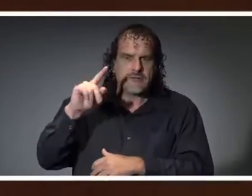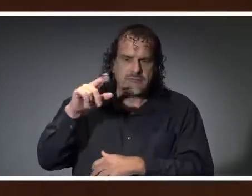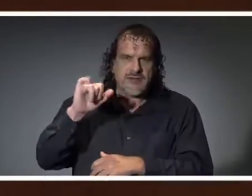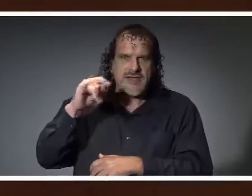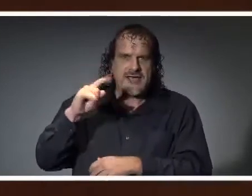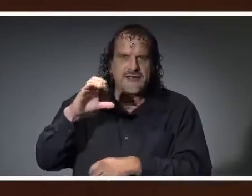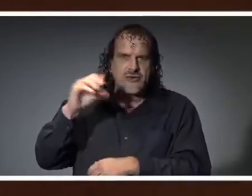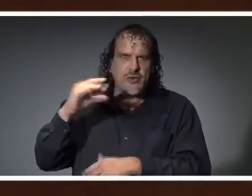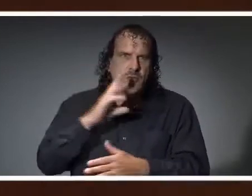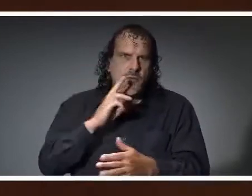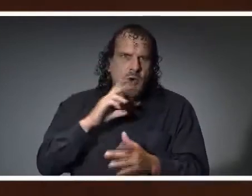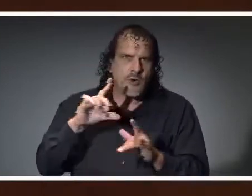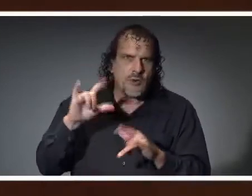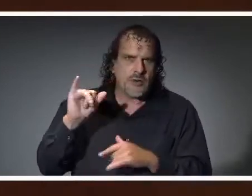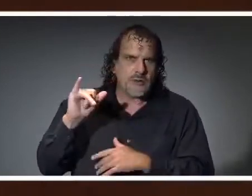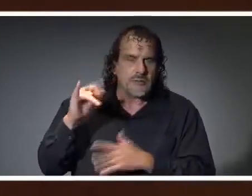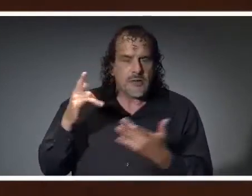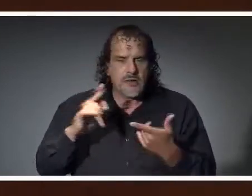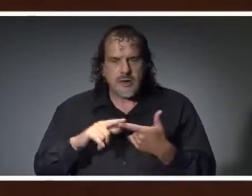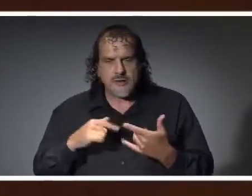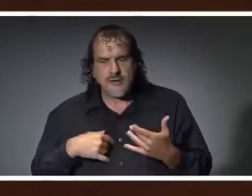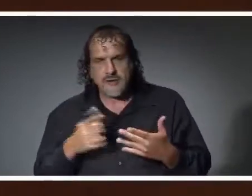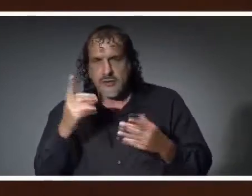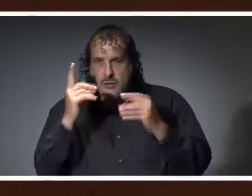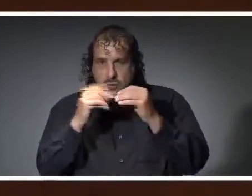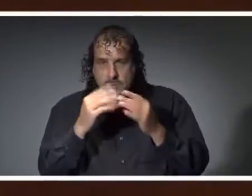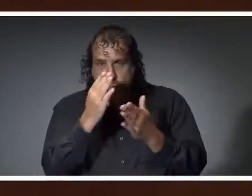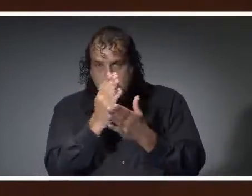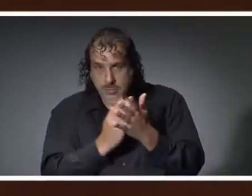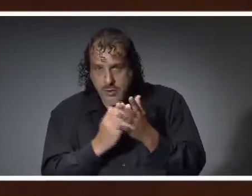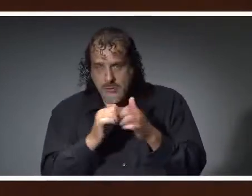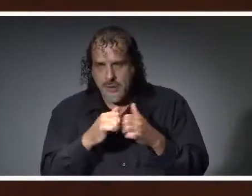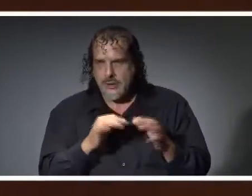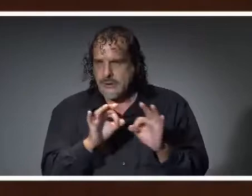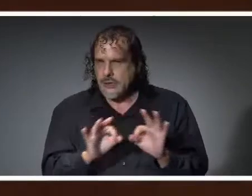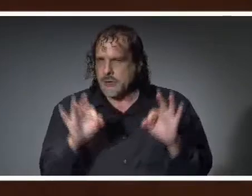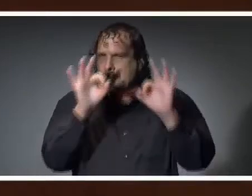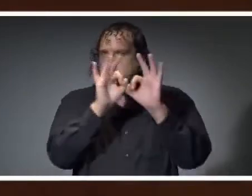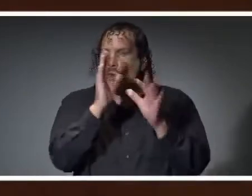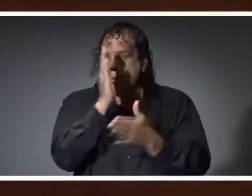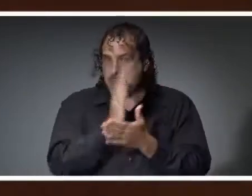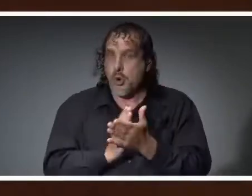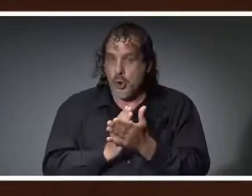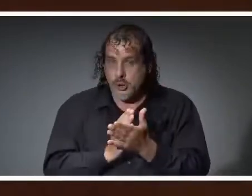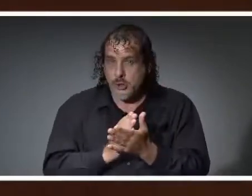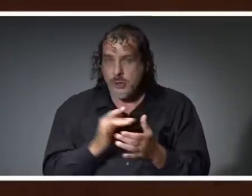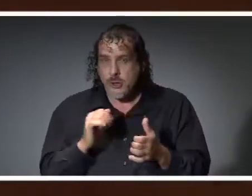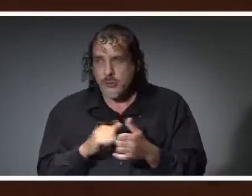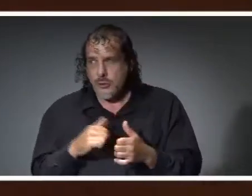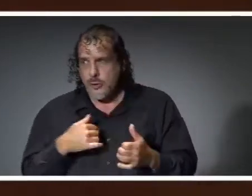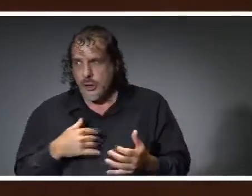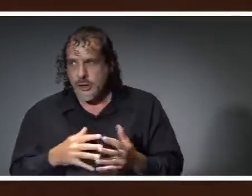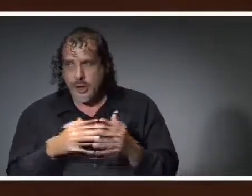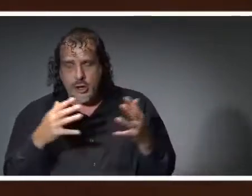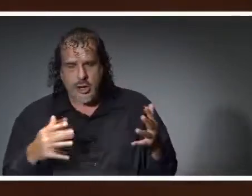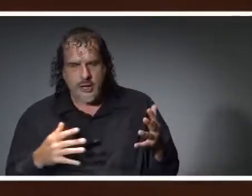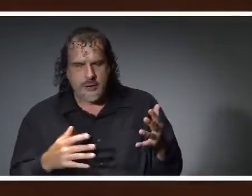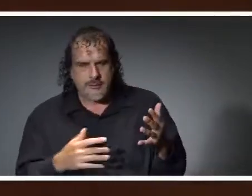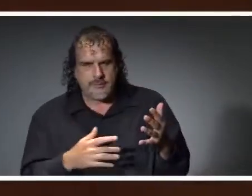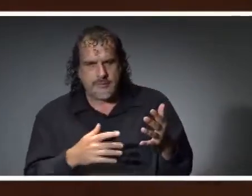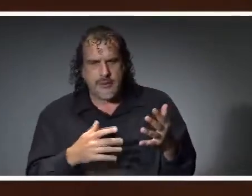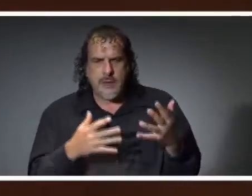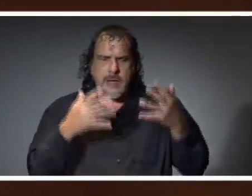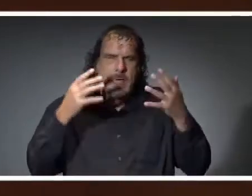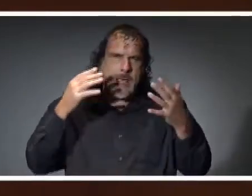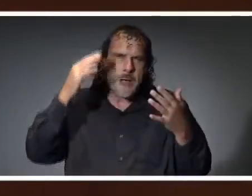it is just one more step, but it's a very big step in getting this done. So we had a lot of indicators of the